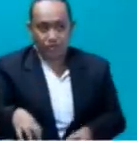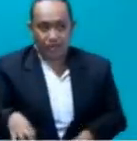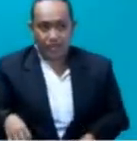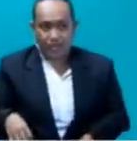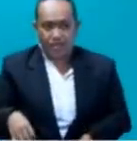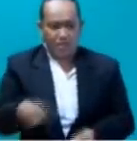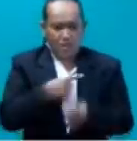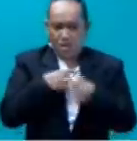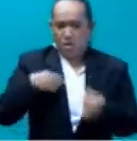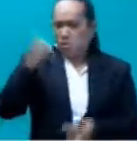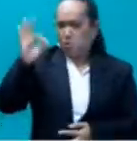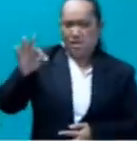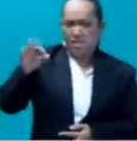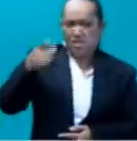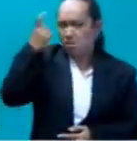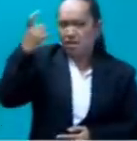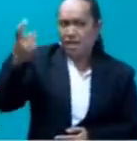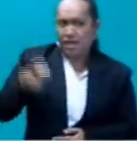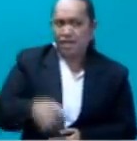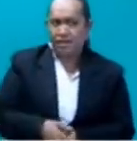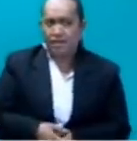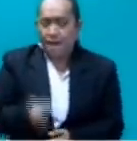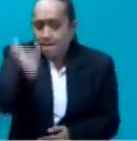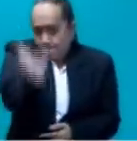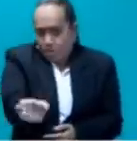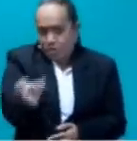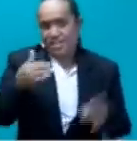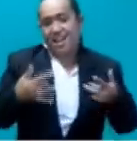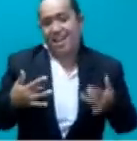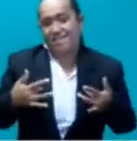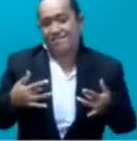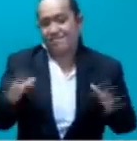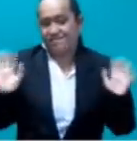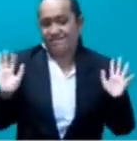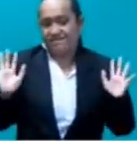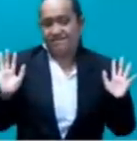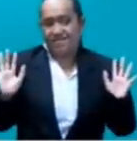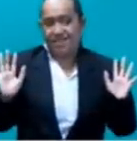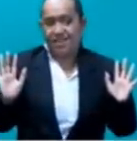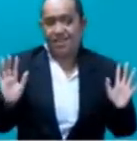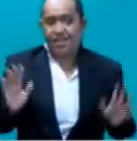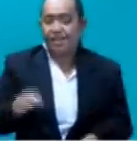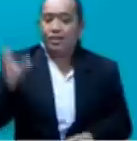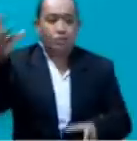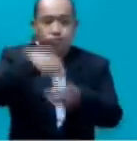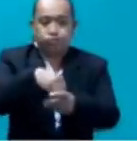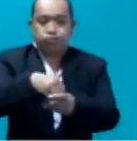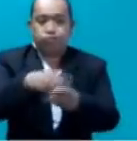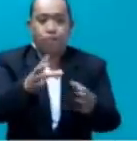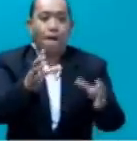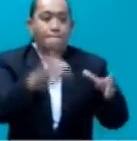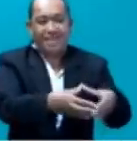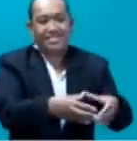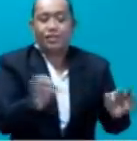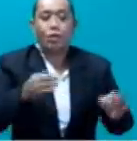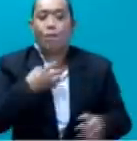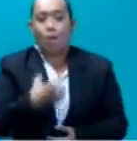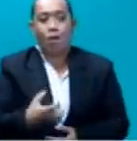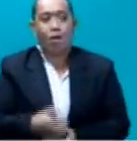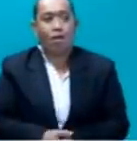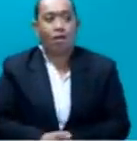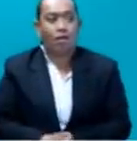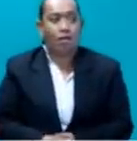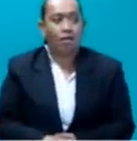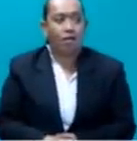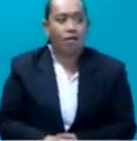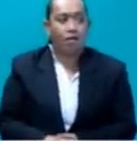care what they are printing about somebody's personal life. The question is no longer in the party. Thirdly, to actually imply, and